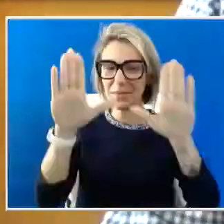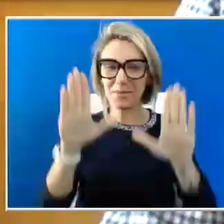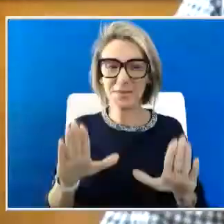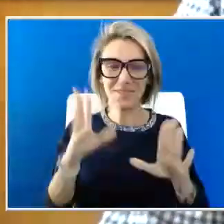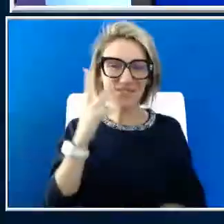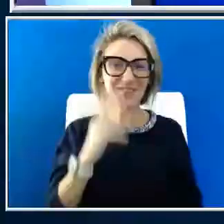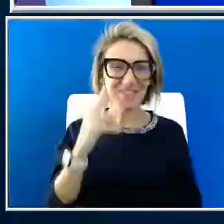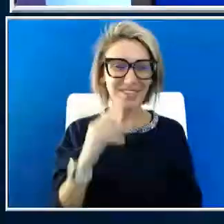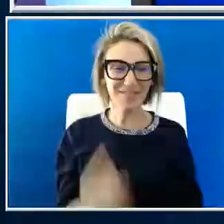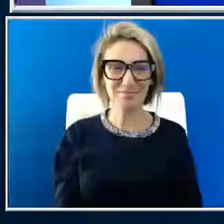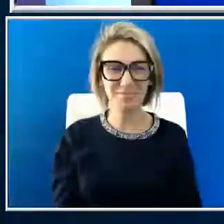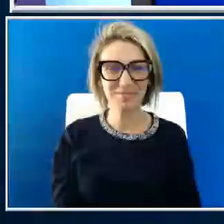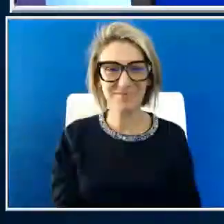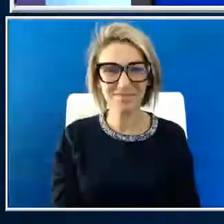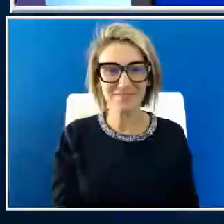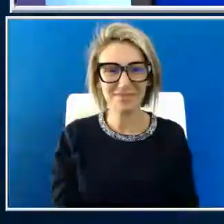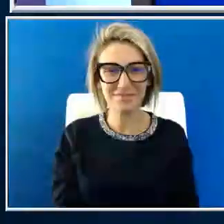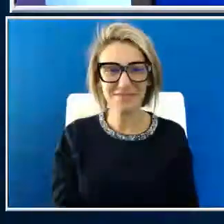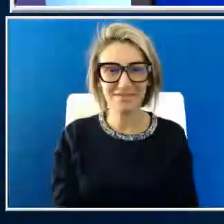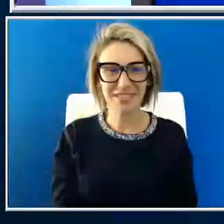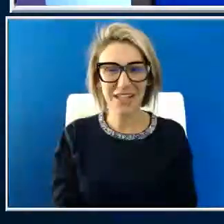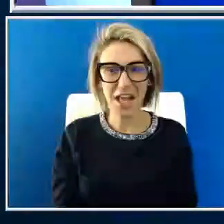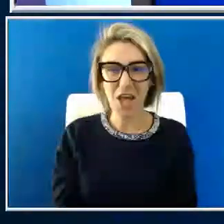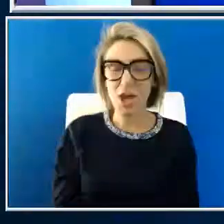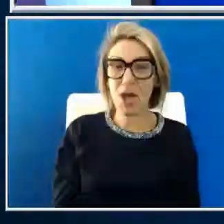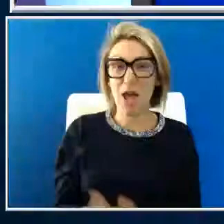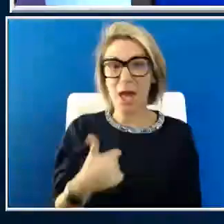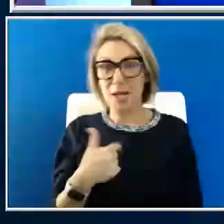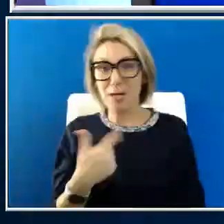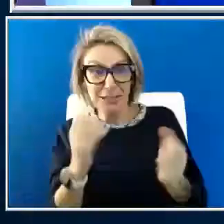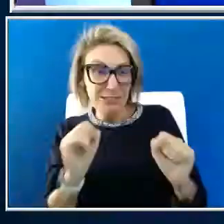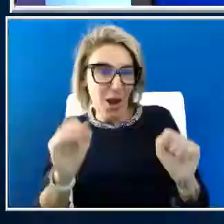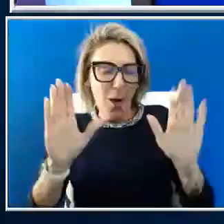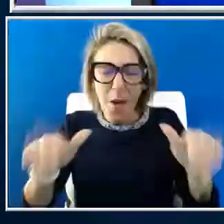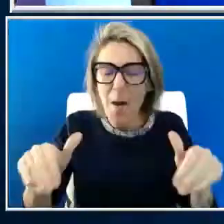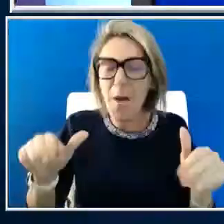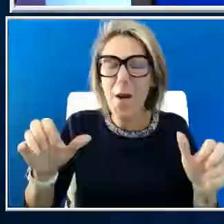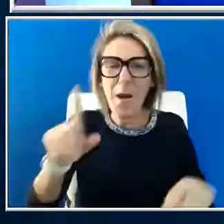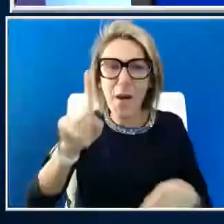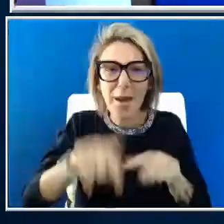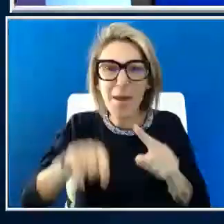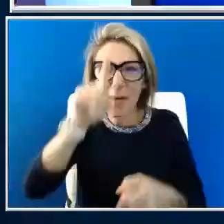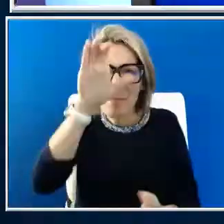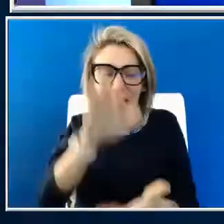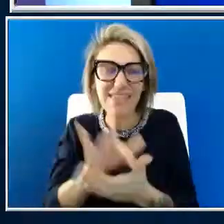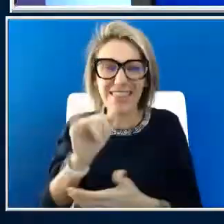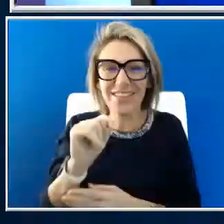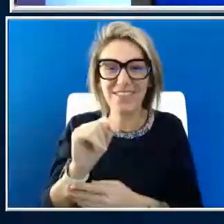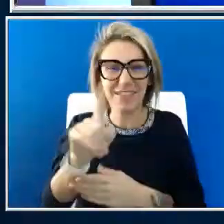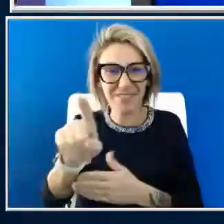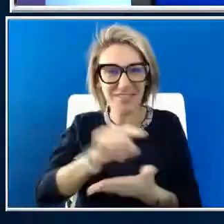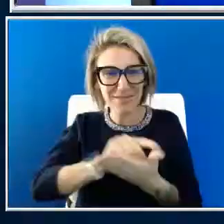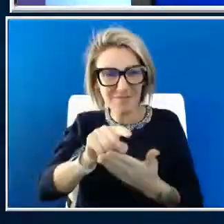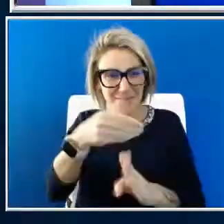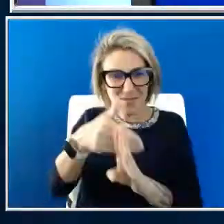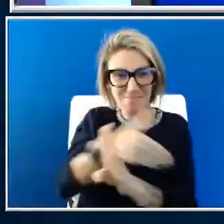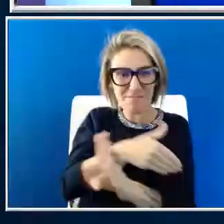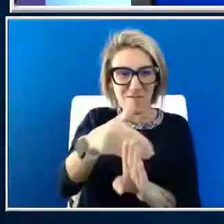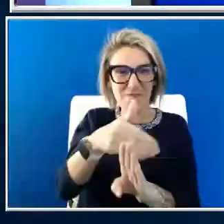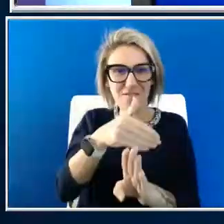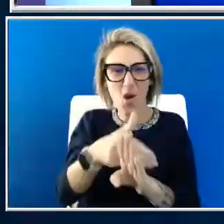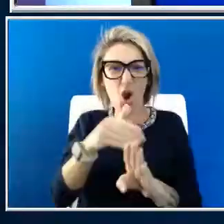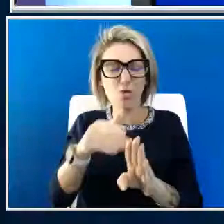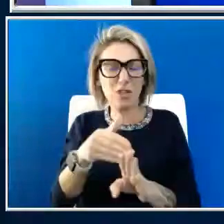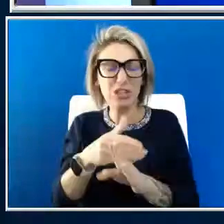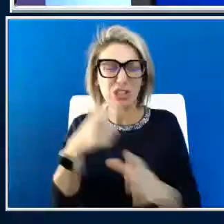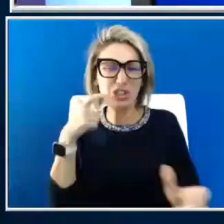experience. I was trying to put the damper on you meeting Isaiah. I cannot believe it. Yeah, that was so fun. And I think it was like the week before he had made this big, huge play. And it was